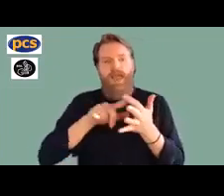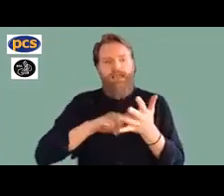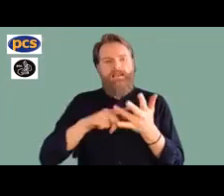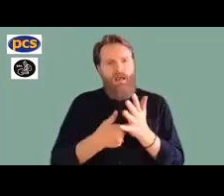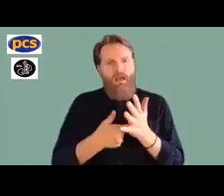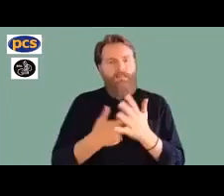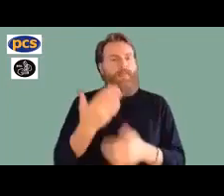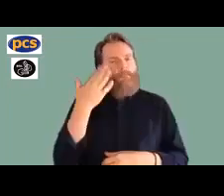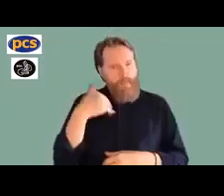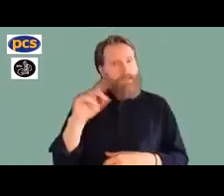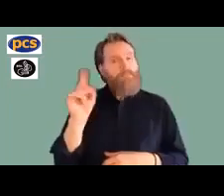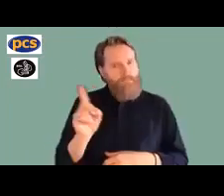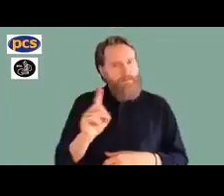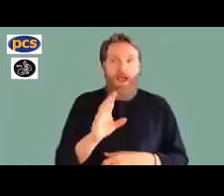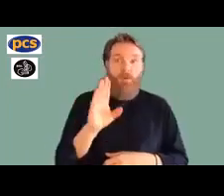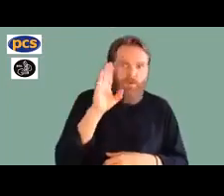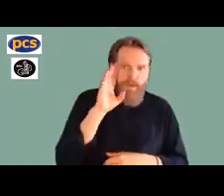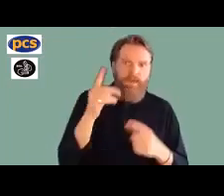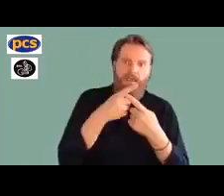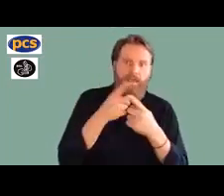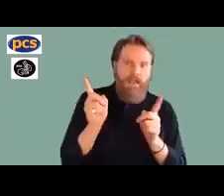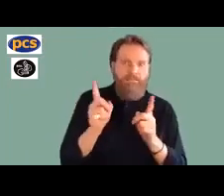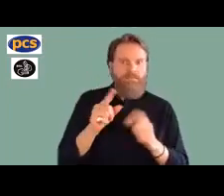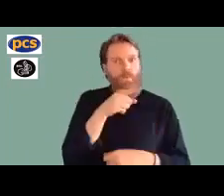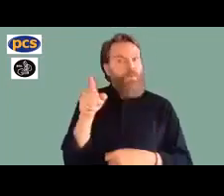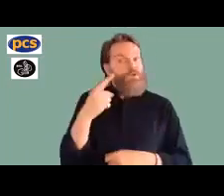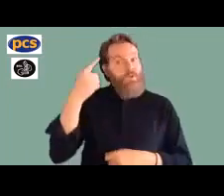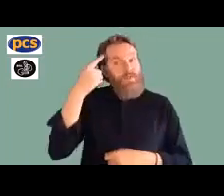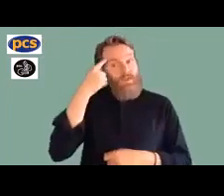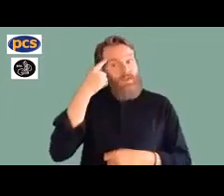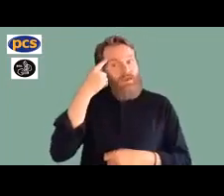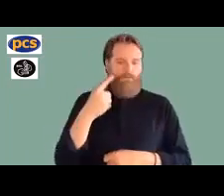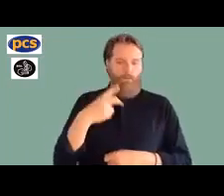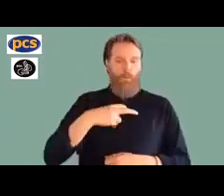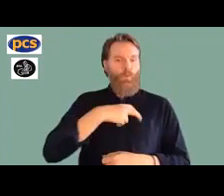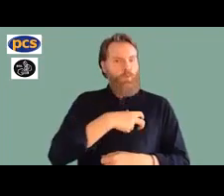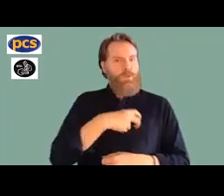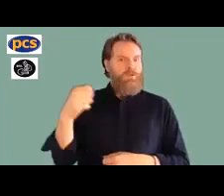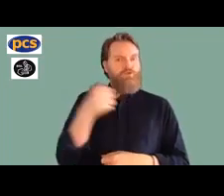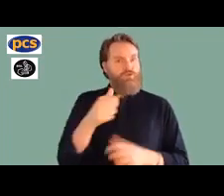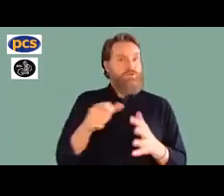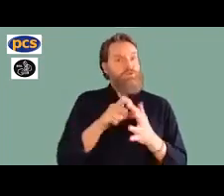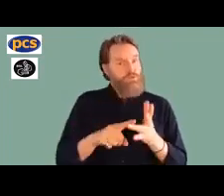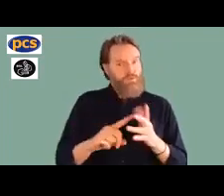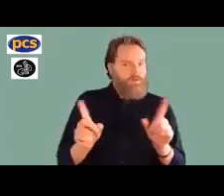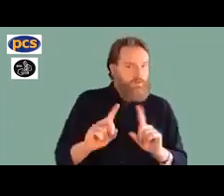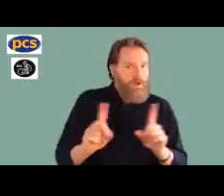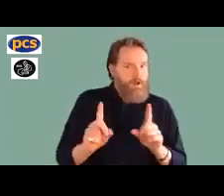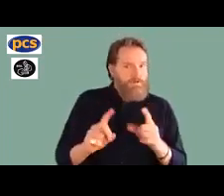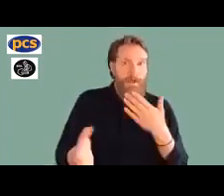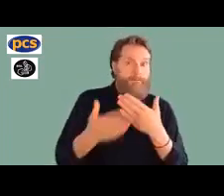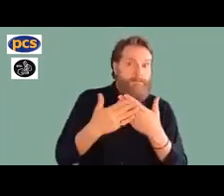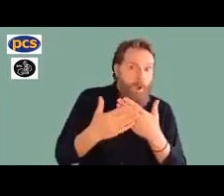this tonight, to hear particularly what people think the union needs to be doing, and whether there's more things that we should be doing on